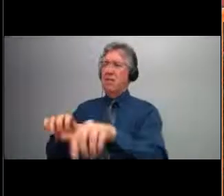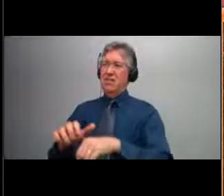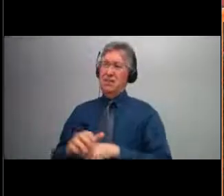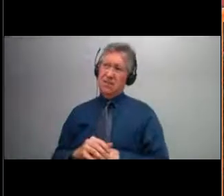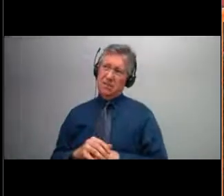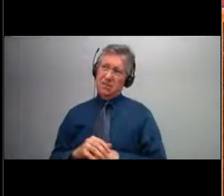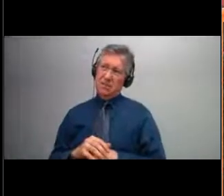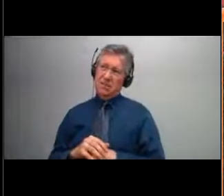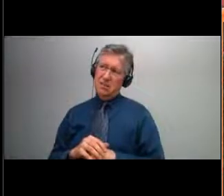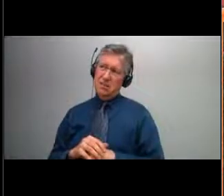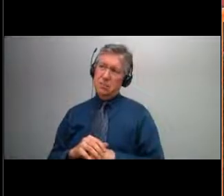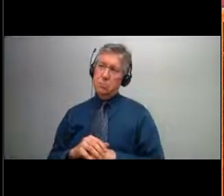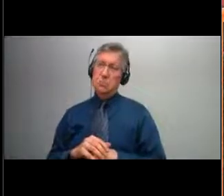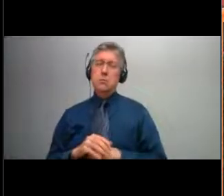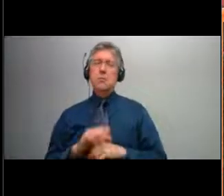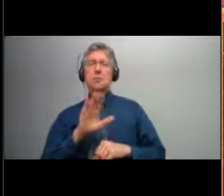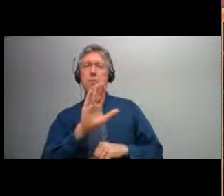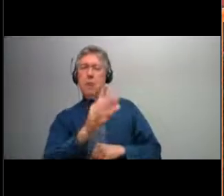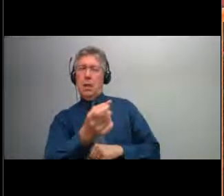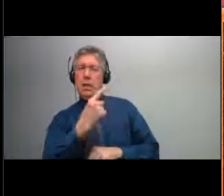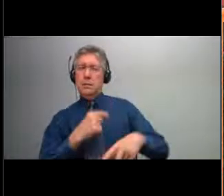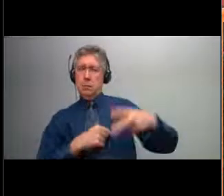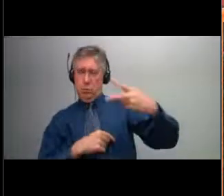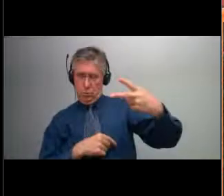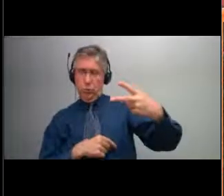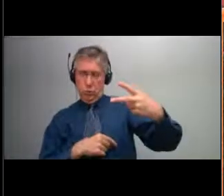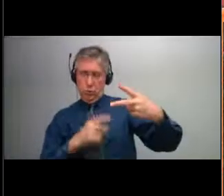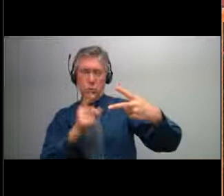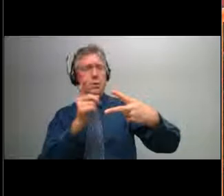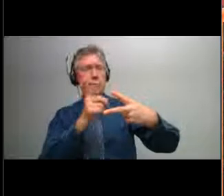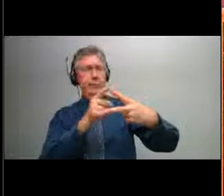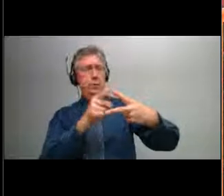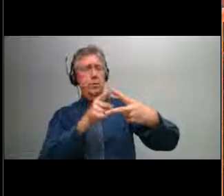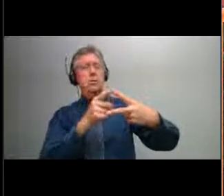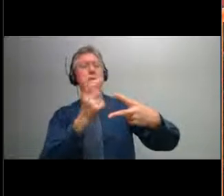So this is a two-part question. The first part,